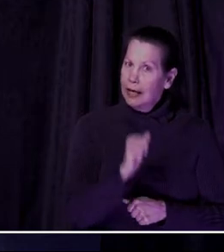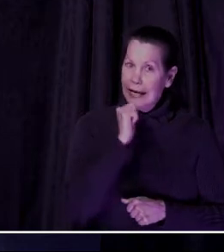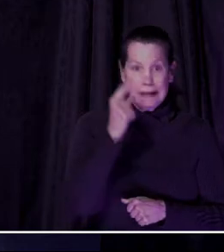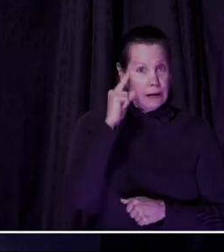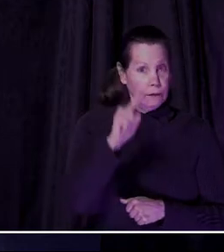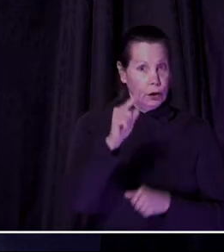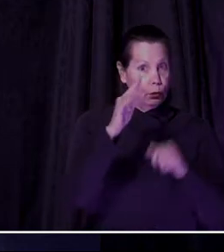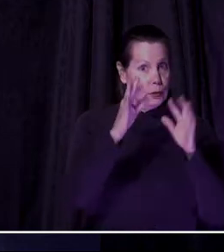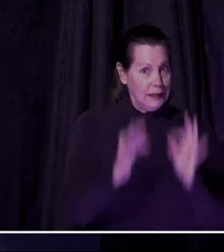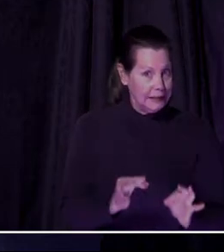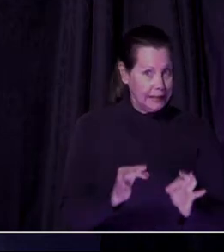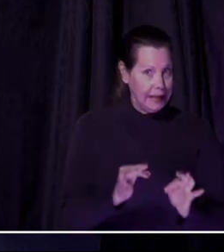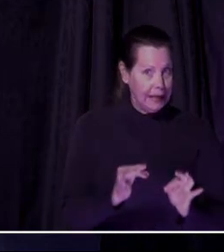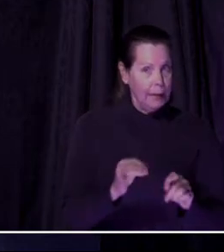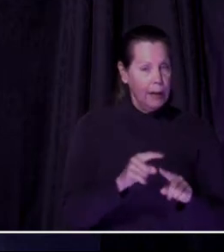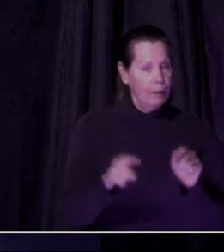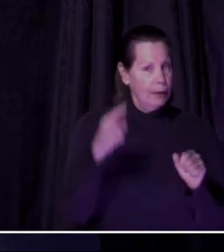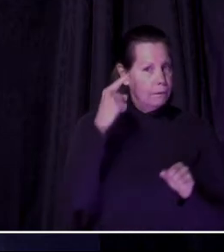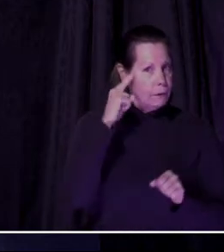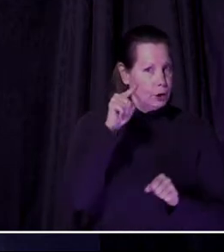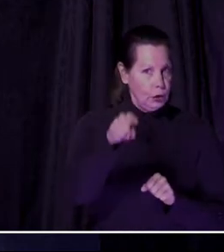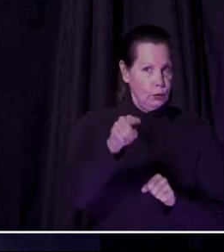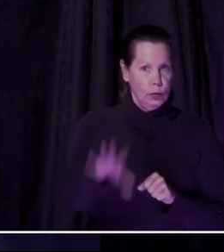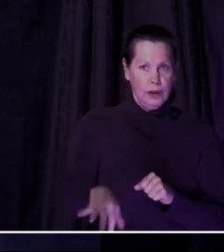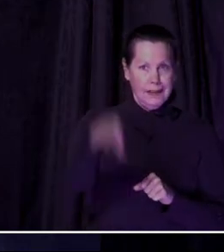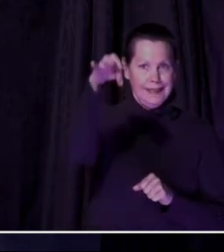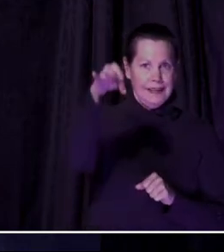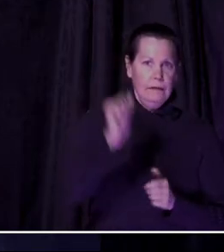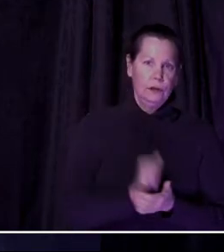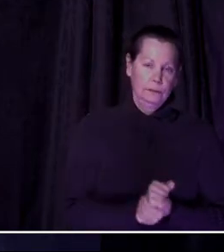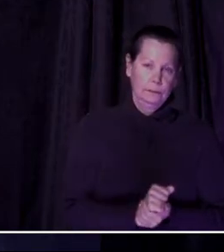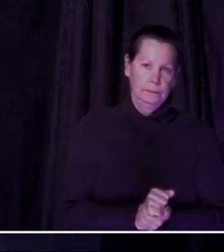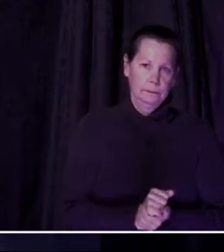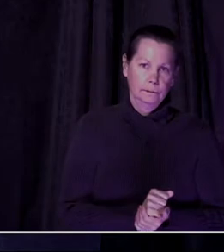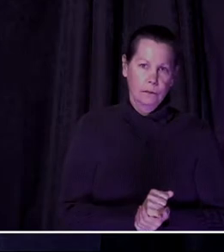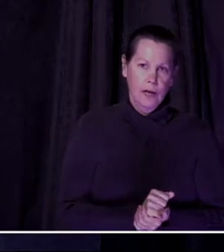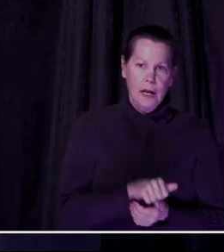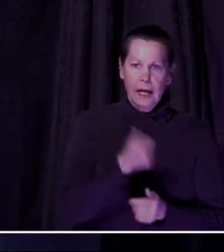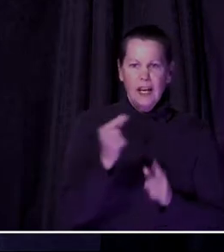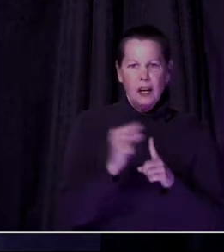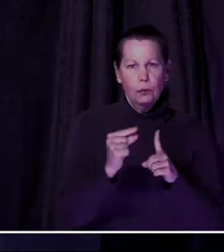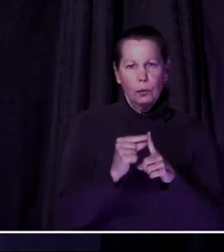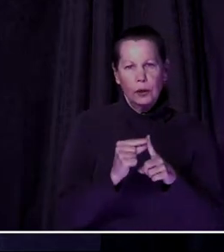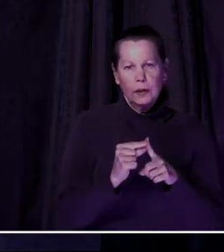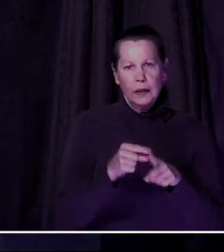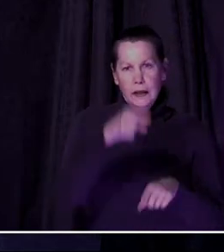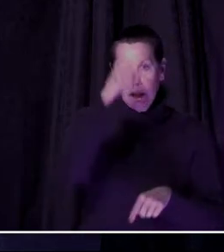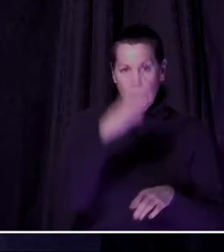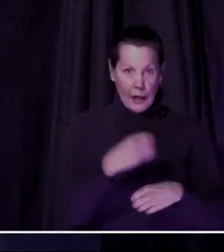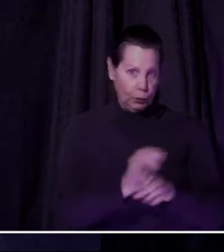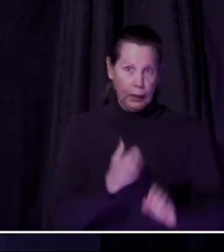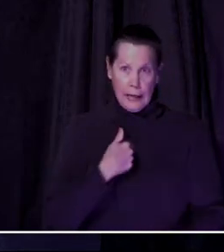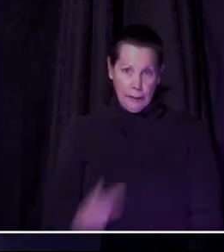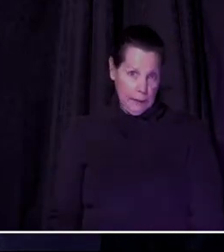you to decide, but for you to discover. In other words, God created